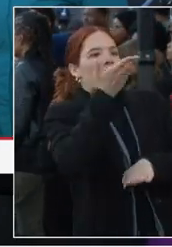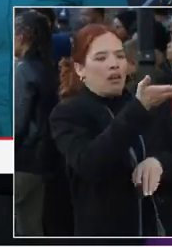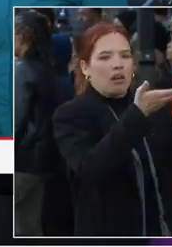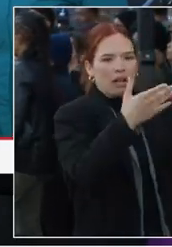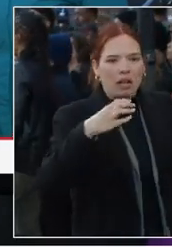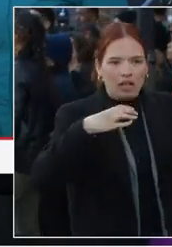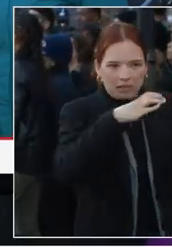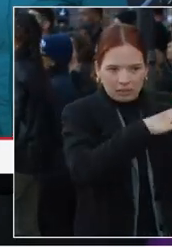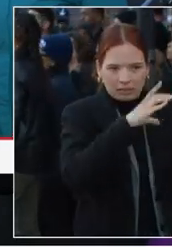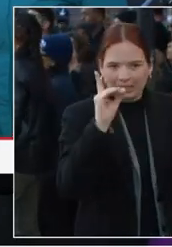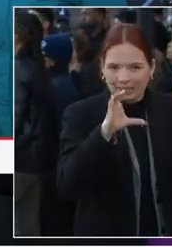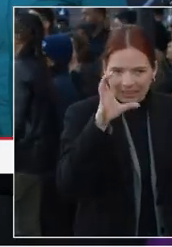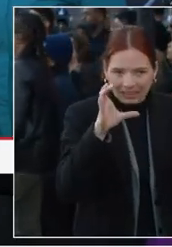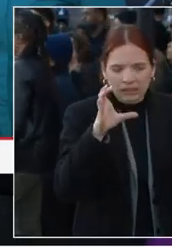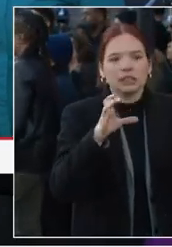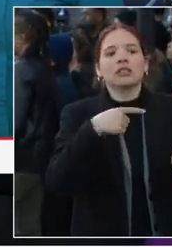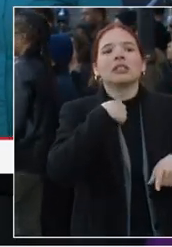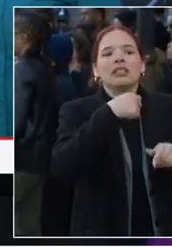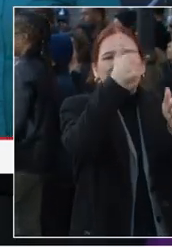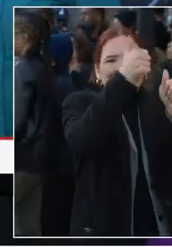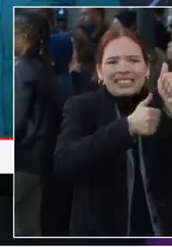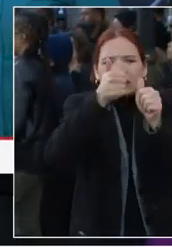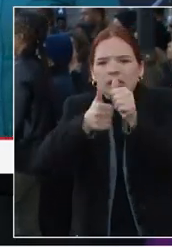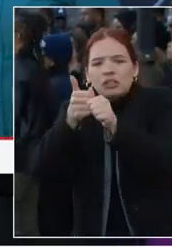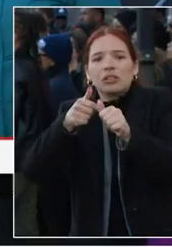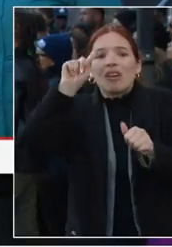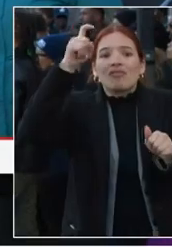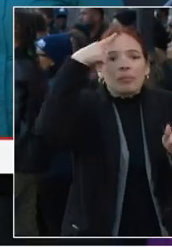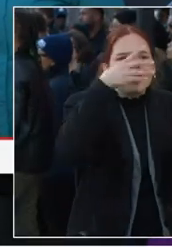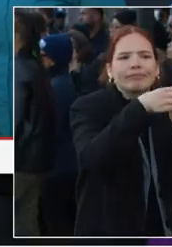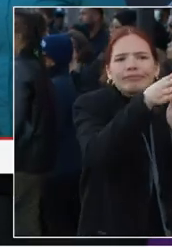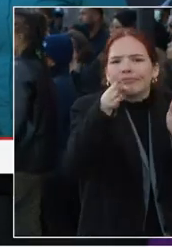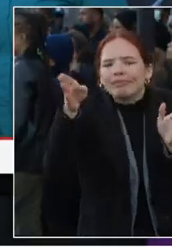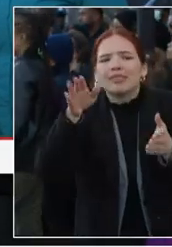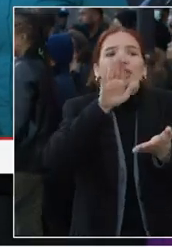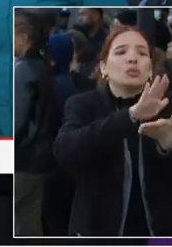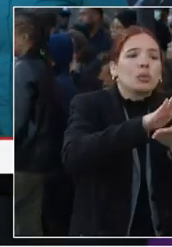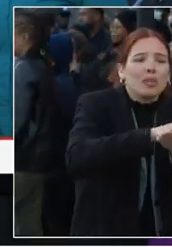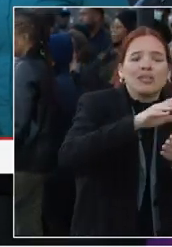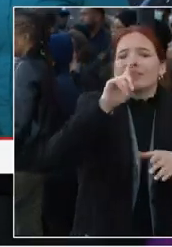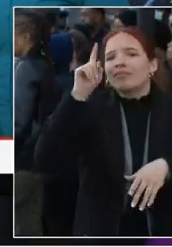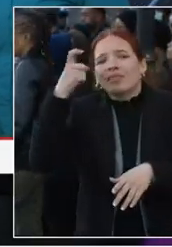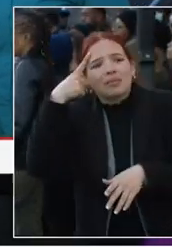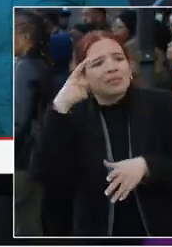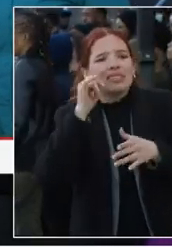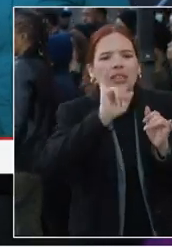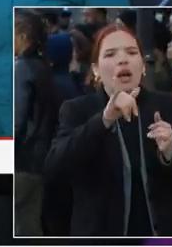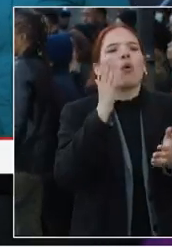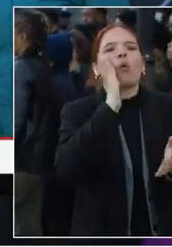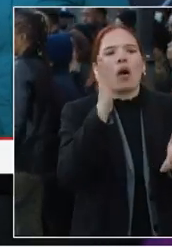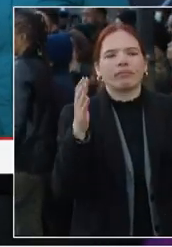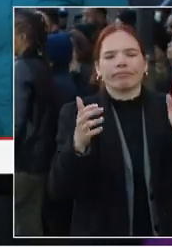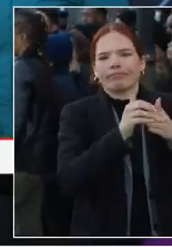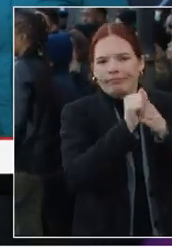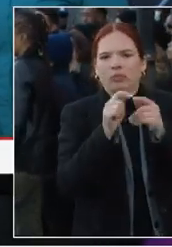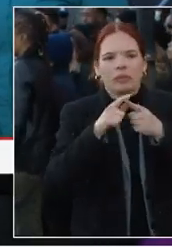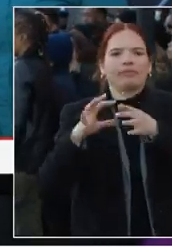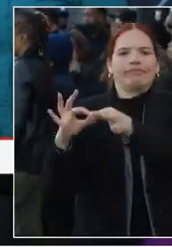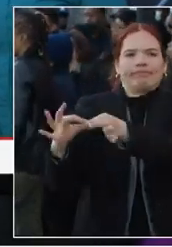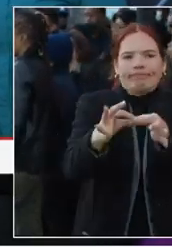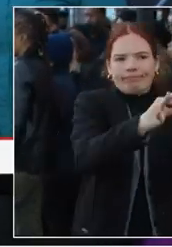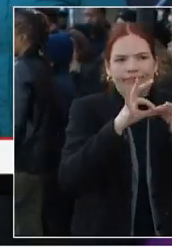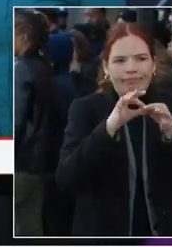branch of government, the community, our schools, our faith leaders, to make sure that we have policies